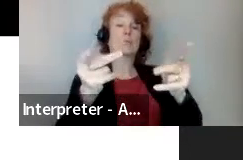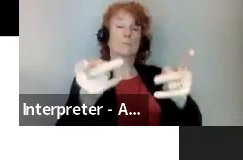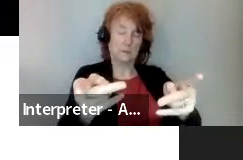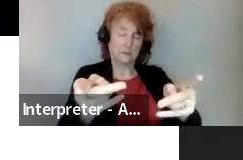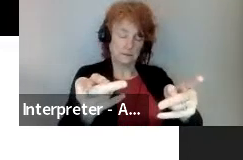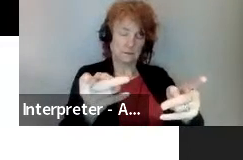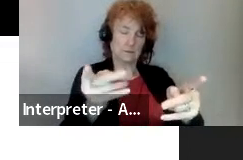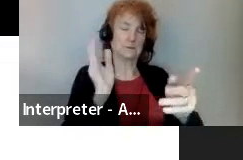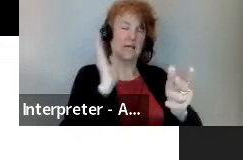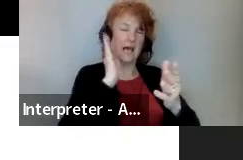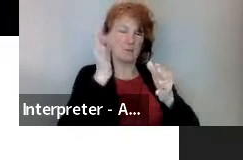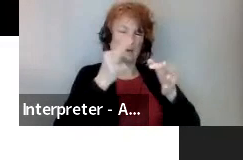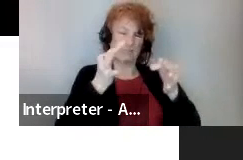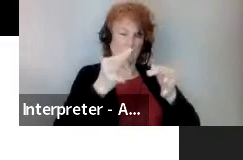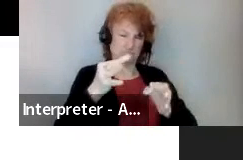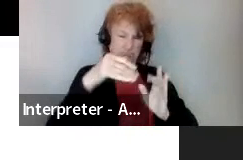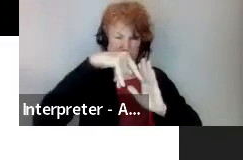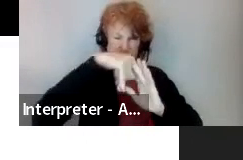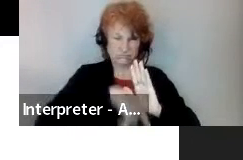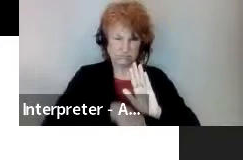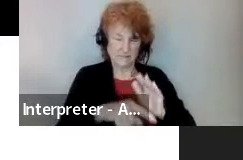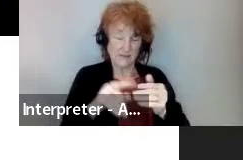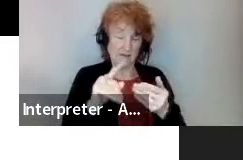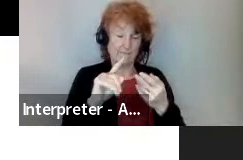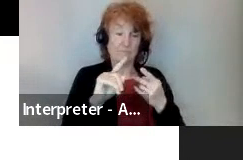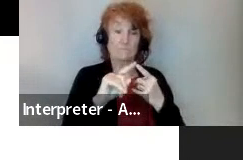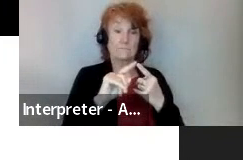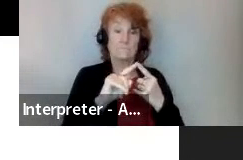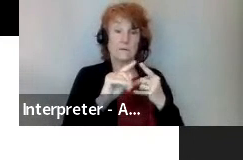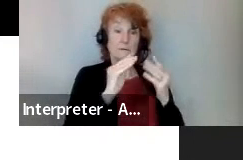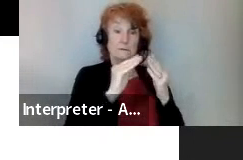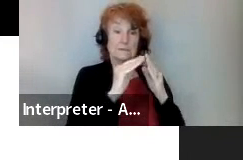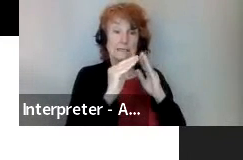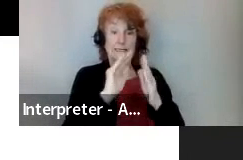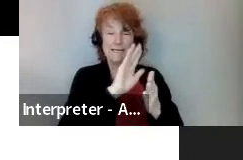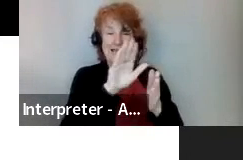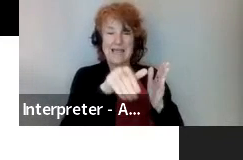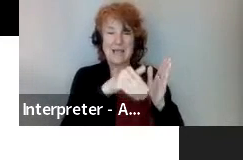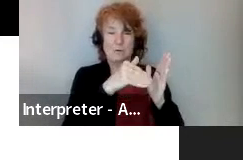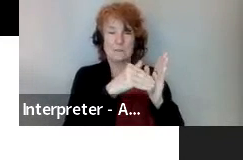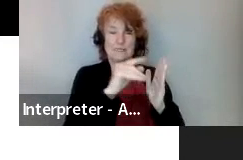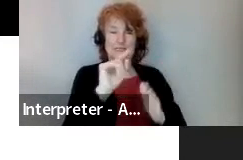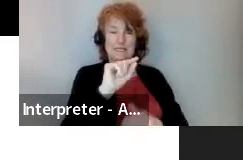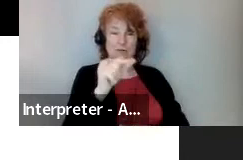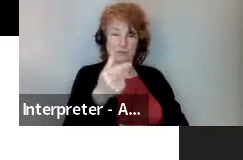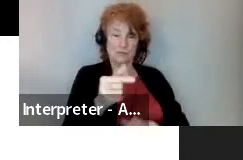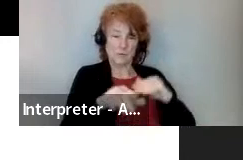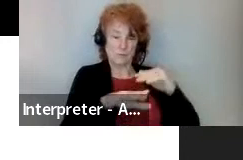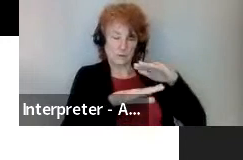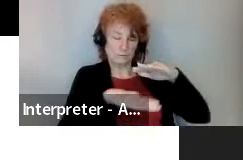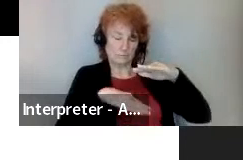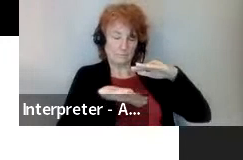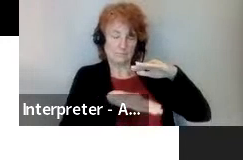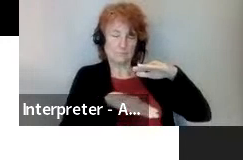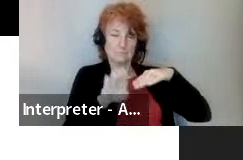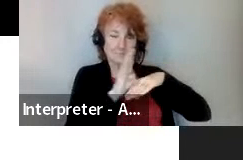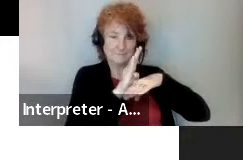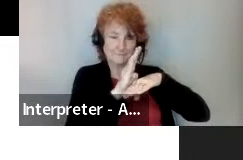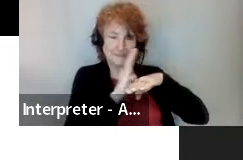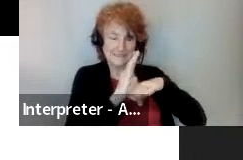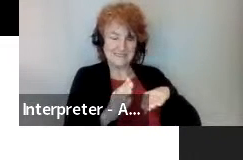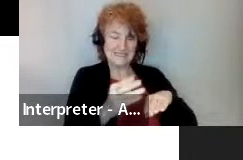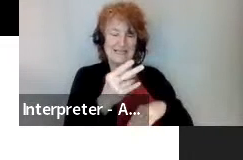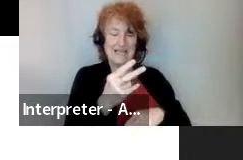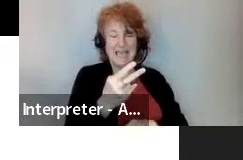presentation. So first, town center zoning will allow for buildings that have ground floor commercial uses and 2 to 4 stories of housing on top.